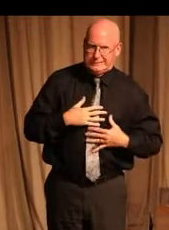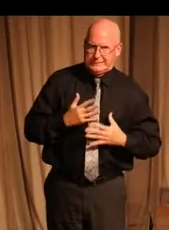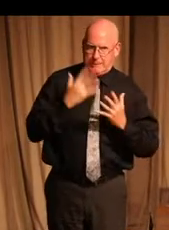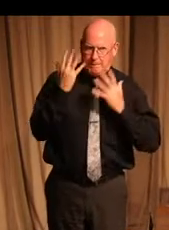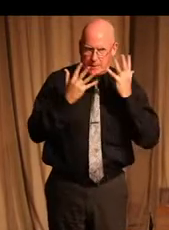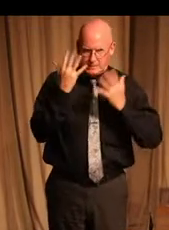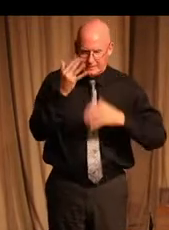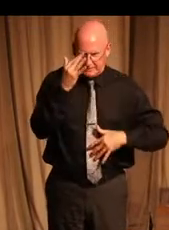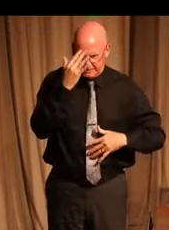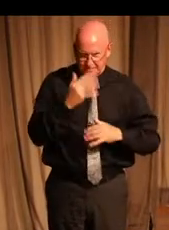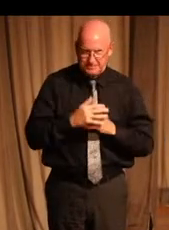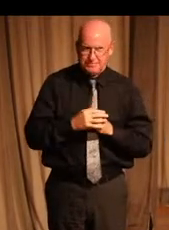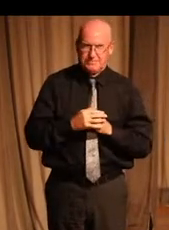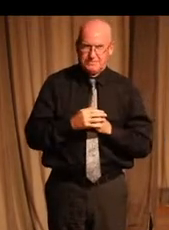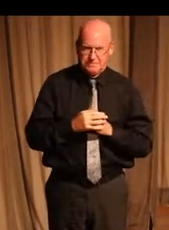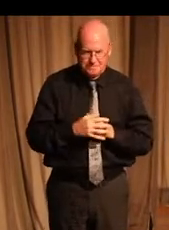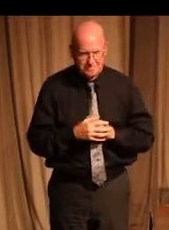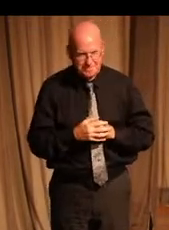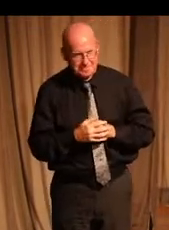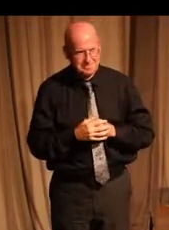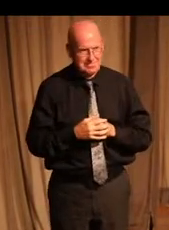ooh, there's some things in there.